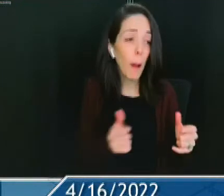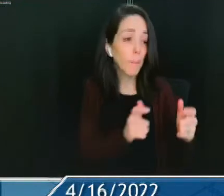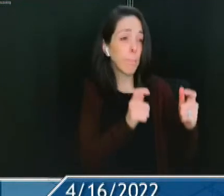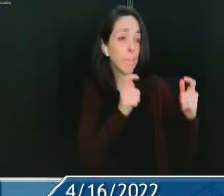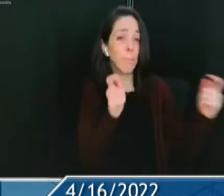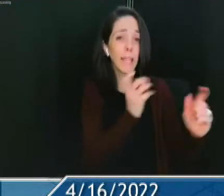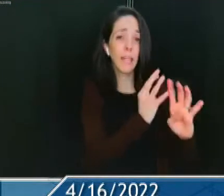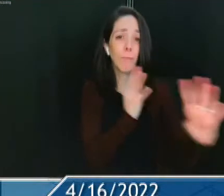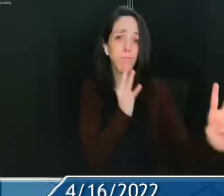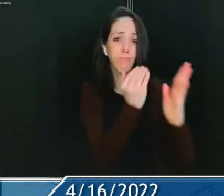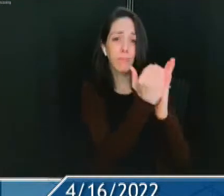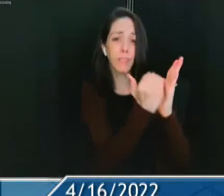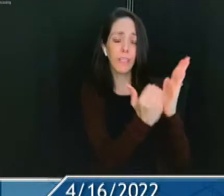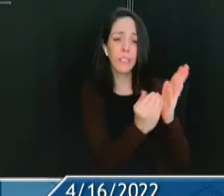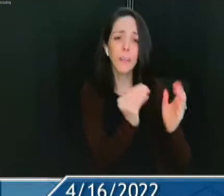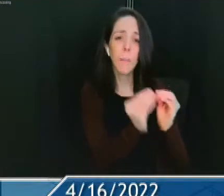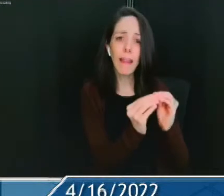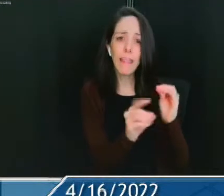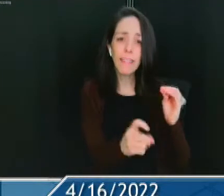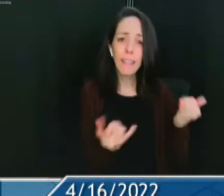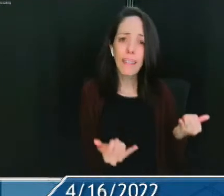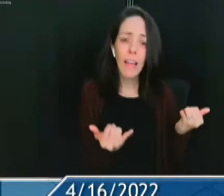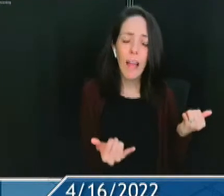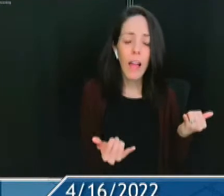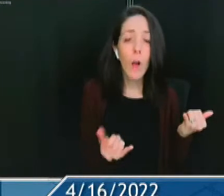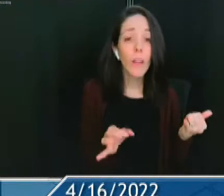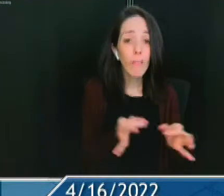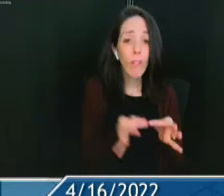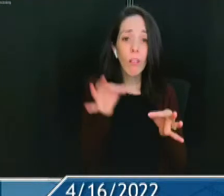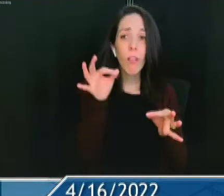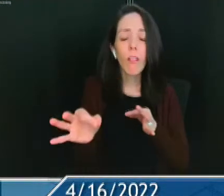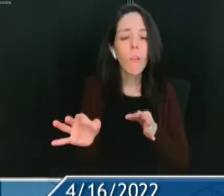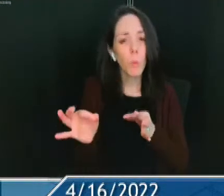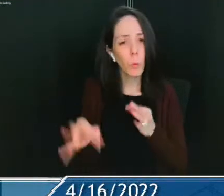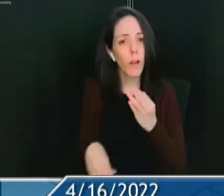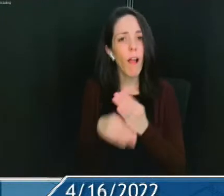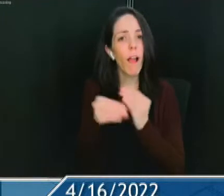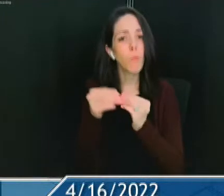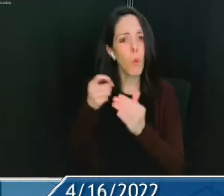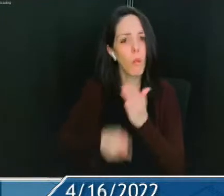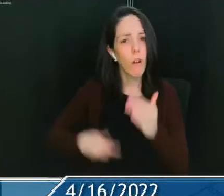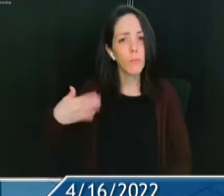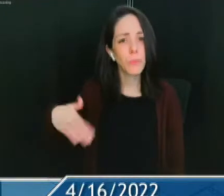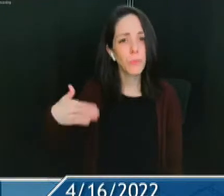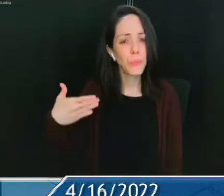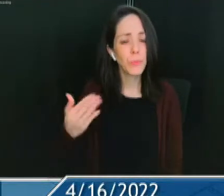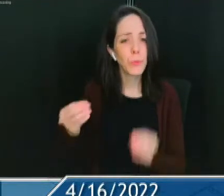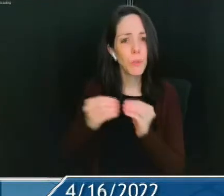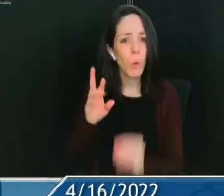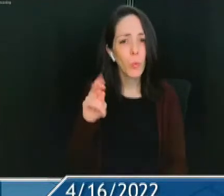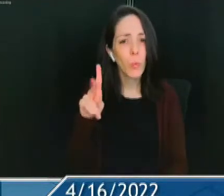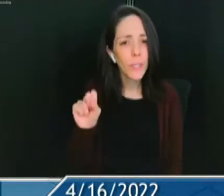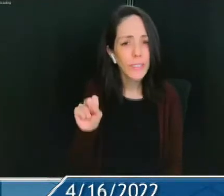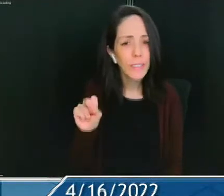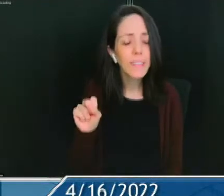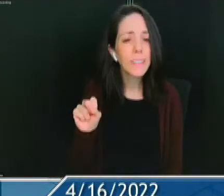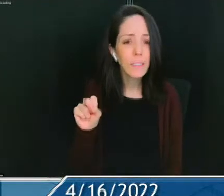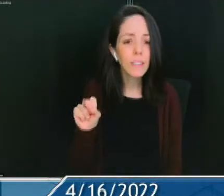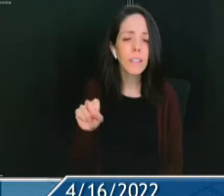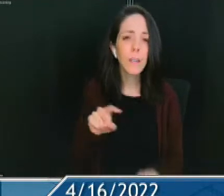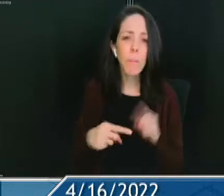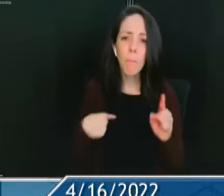backlog is likely to prove costly and risky. The Bureau's minimalist approach has contributed to a 50 million rise